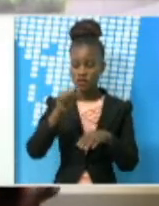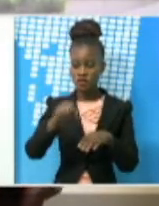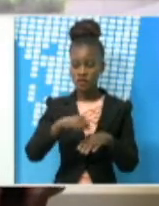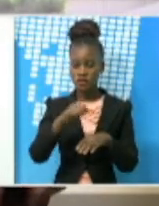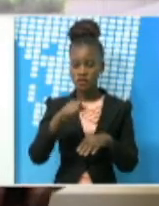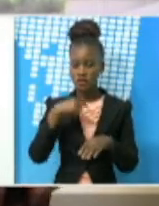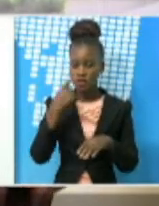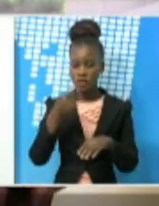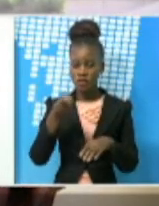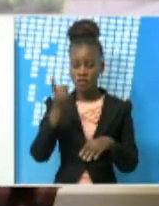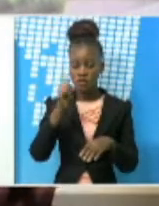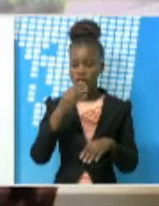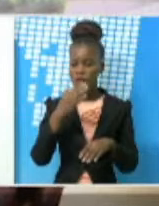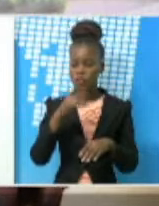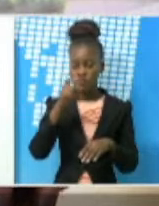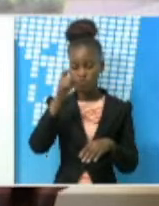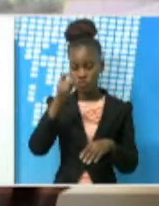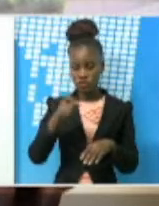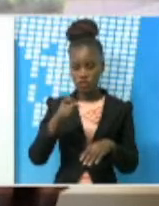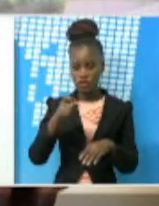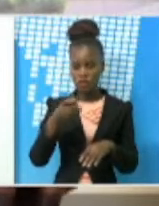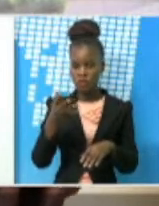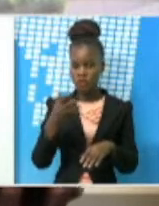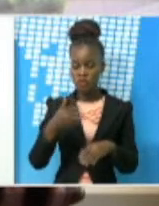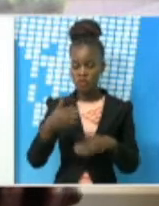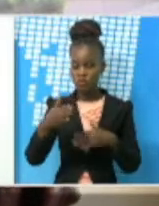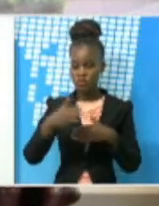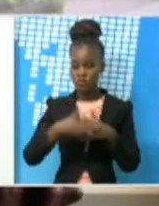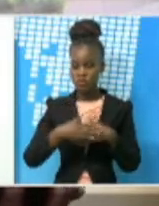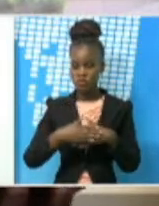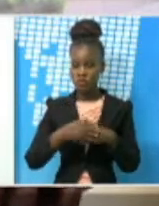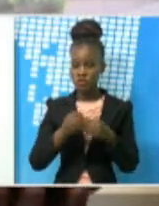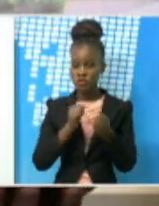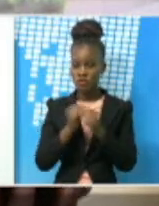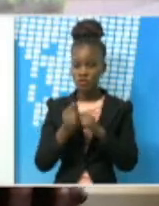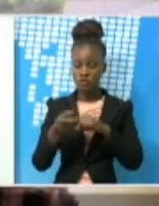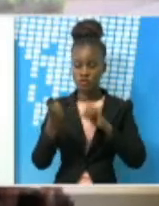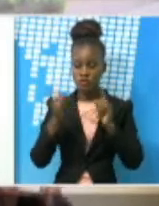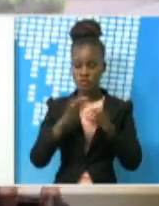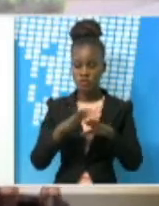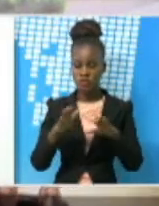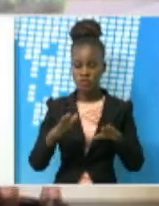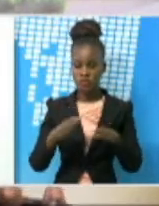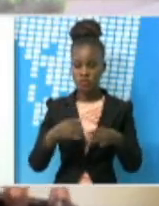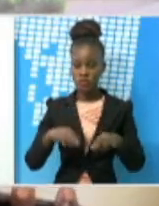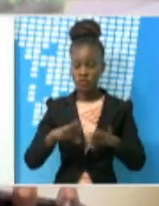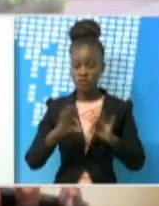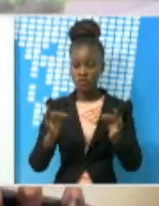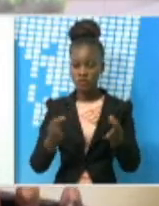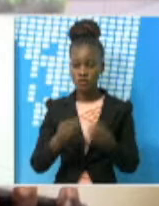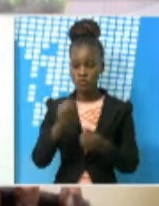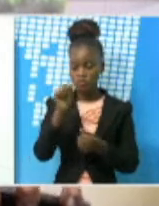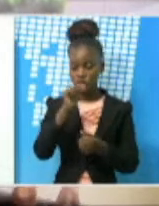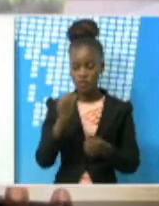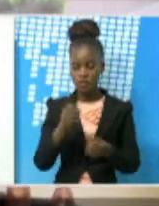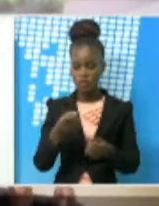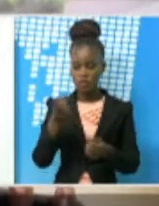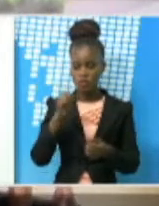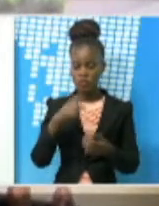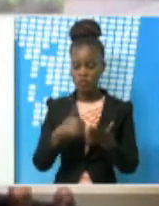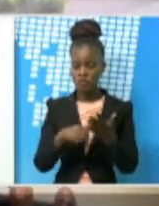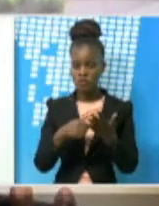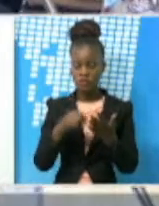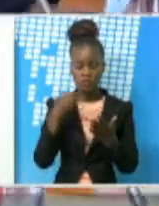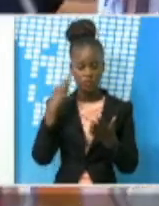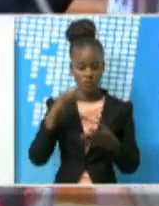to do. We want a person to weld a door which has the market value. So that one becomes a problem not for